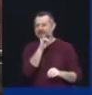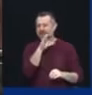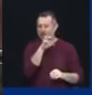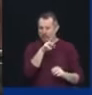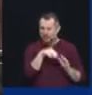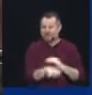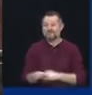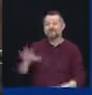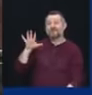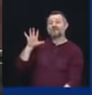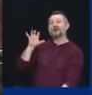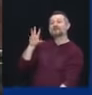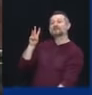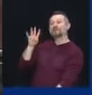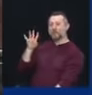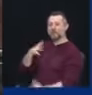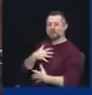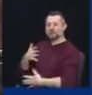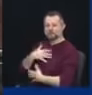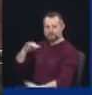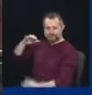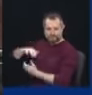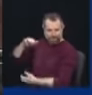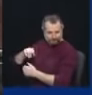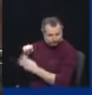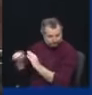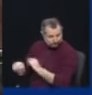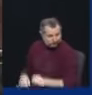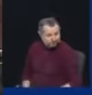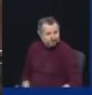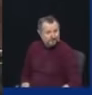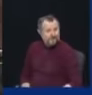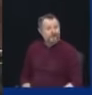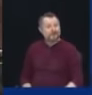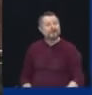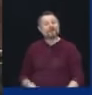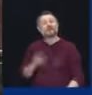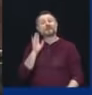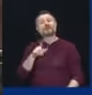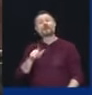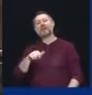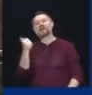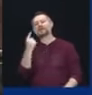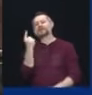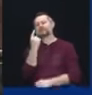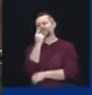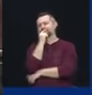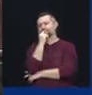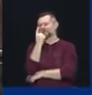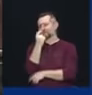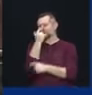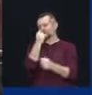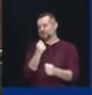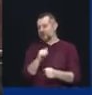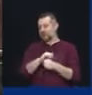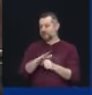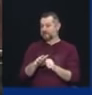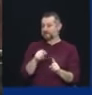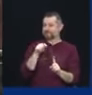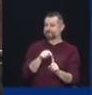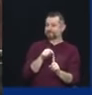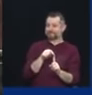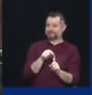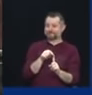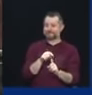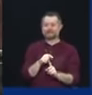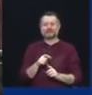564 were intubated. What's also interesting is COVID and the spread of